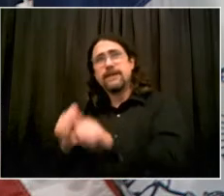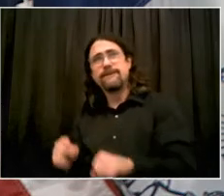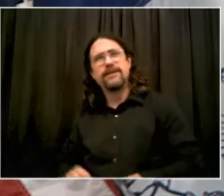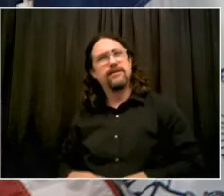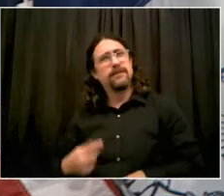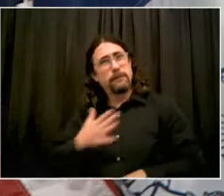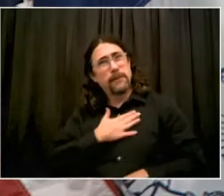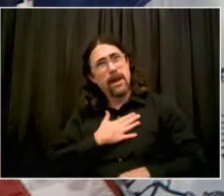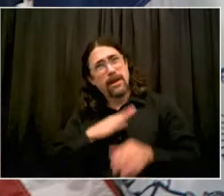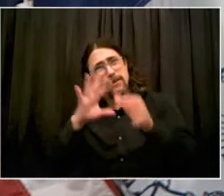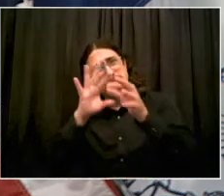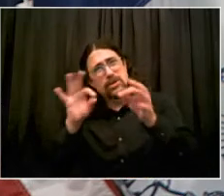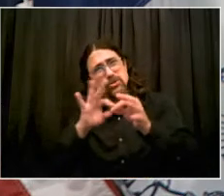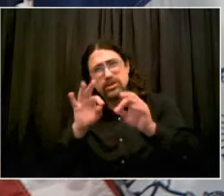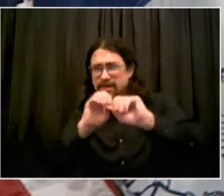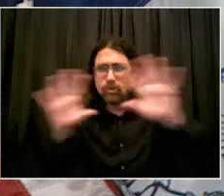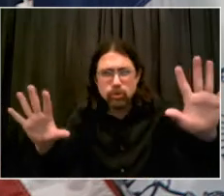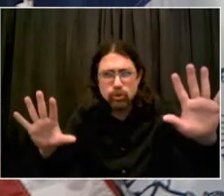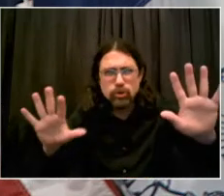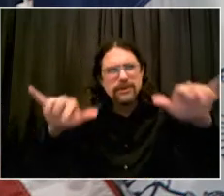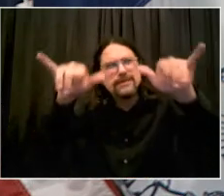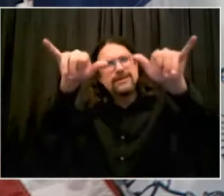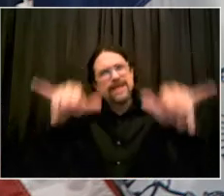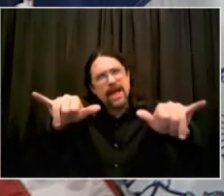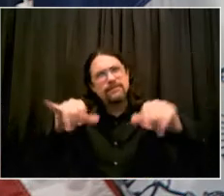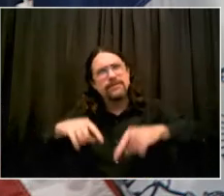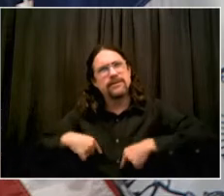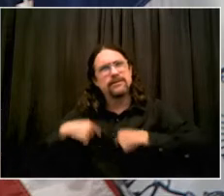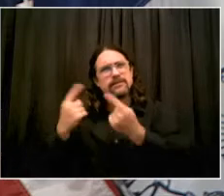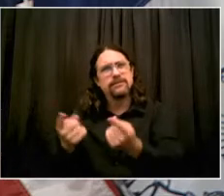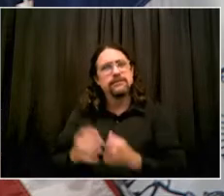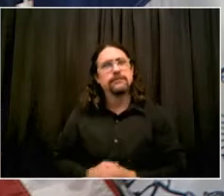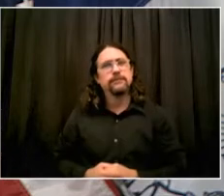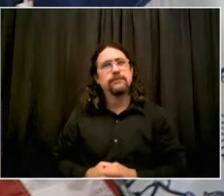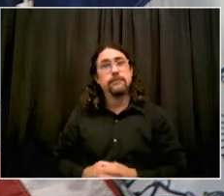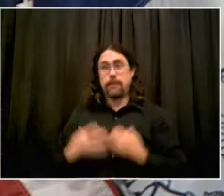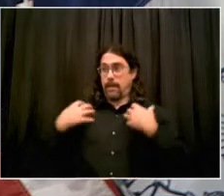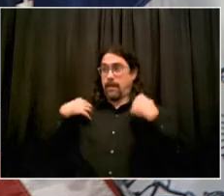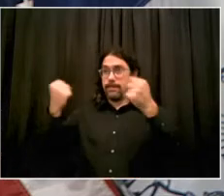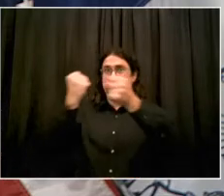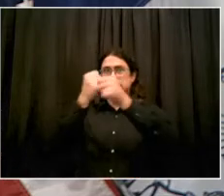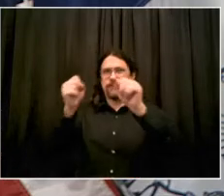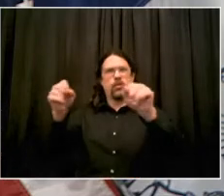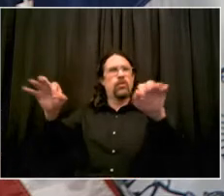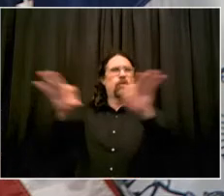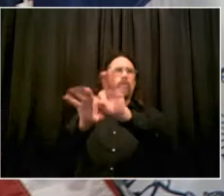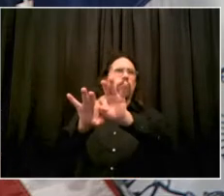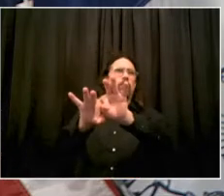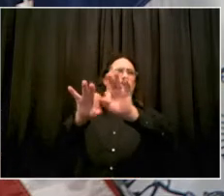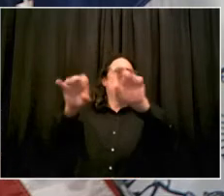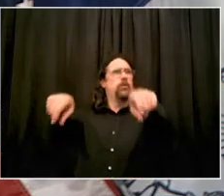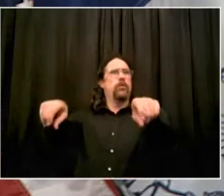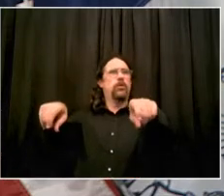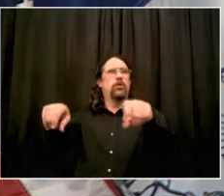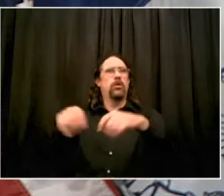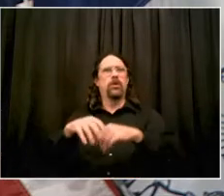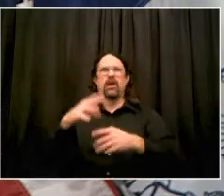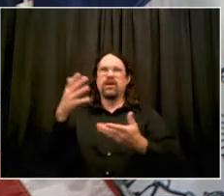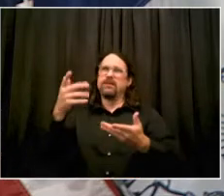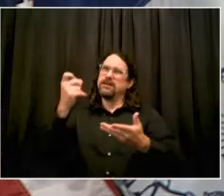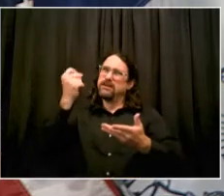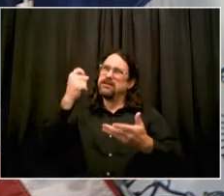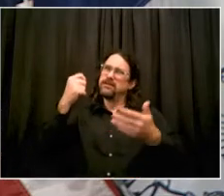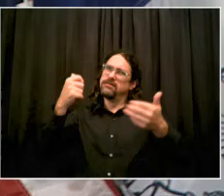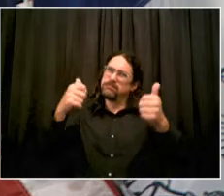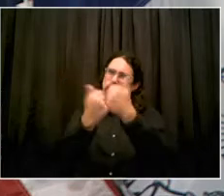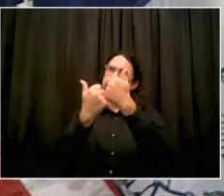this crisis. And we now experience a challenge. We're going to fight to overcome that challenge. But in the meantime,